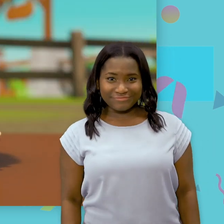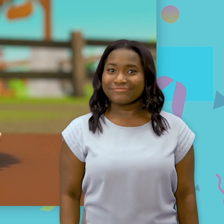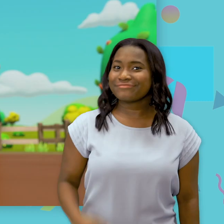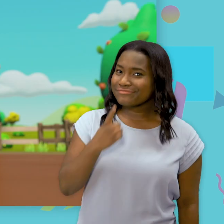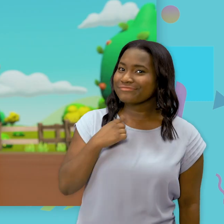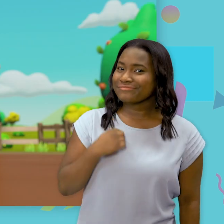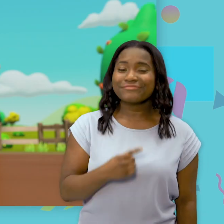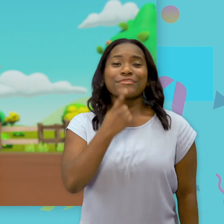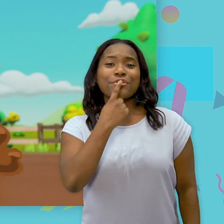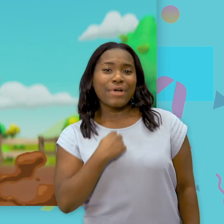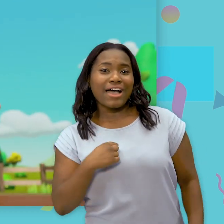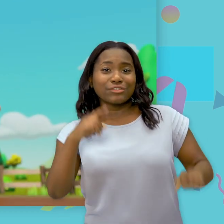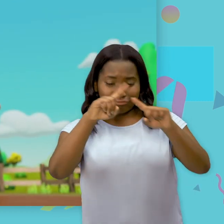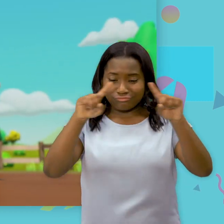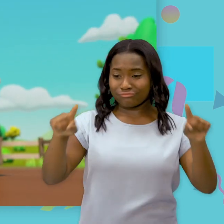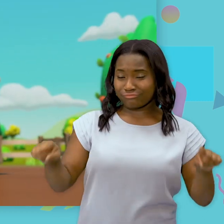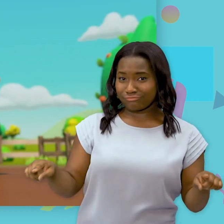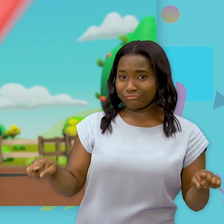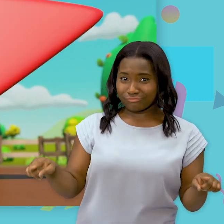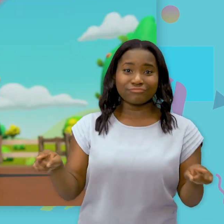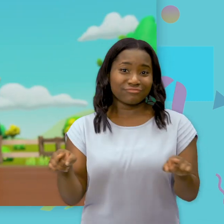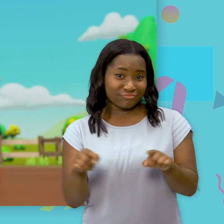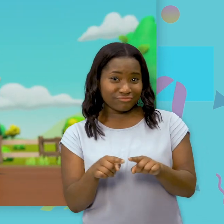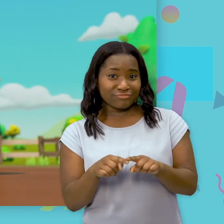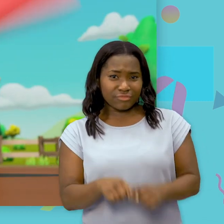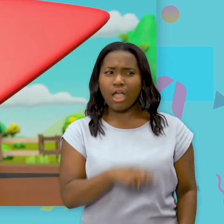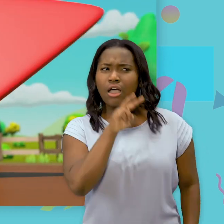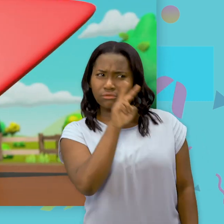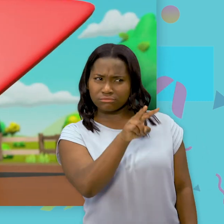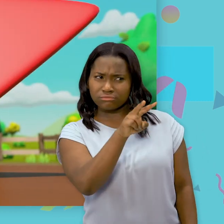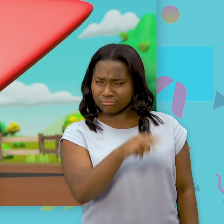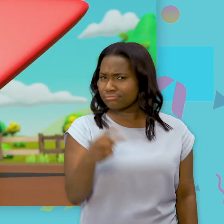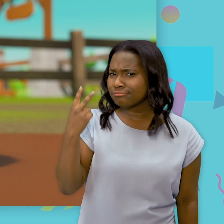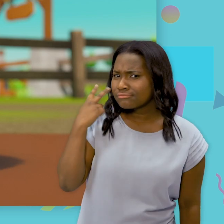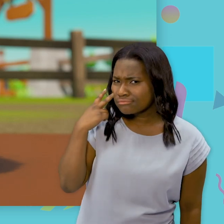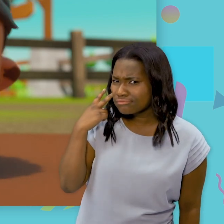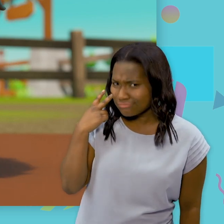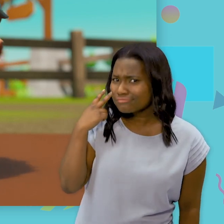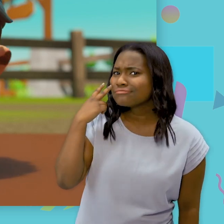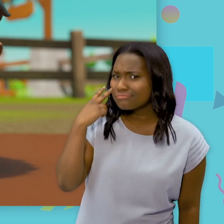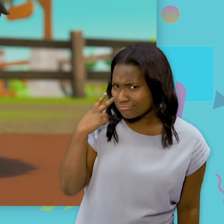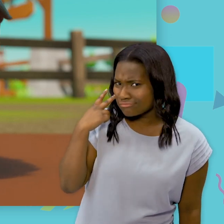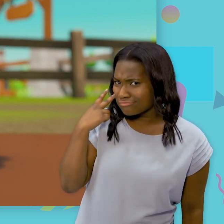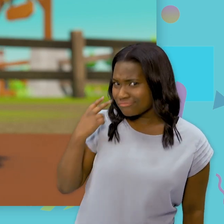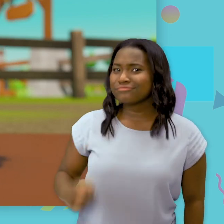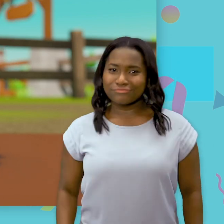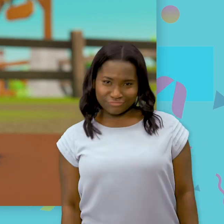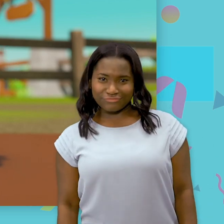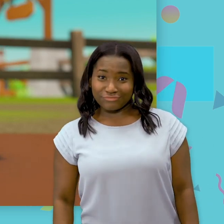Red triangle, red triangle Look and see